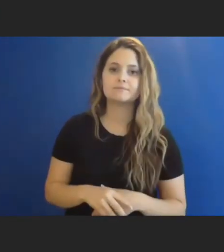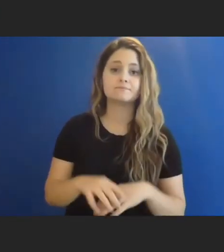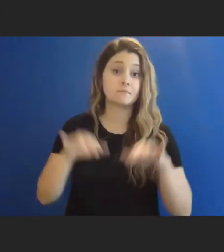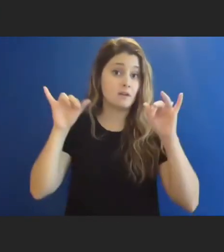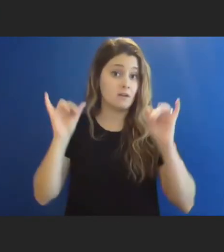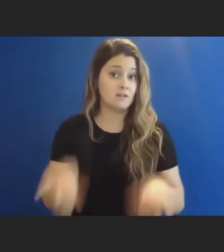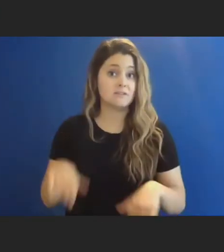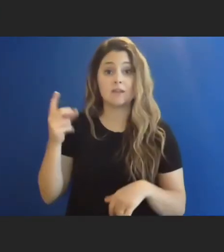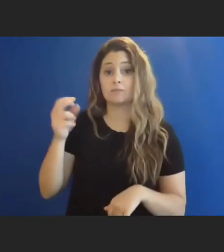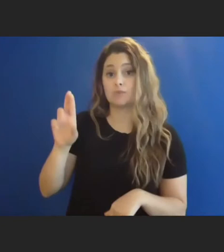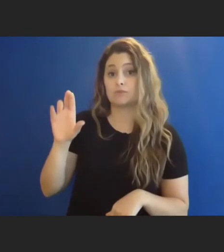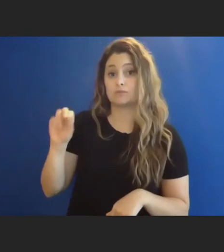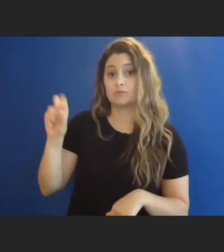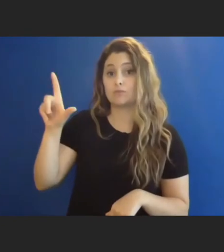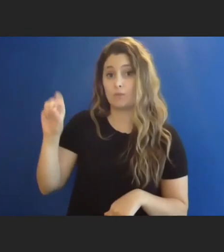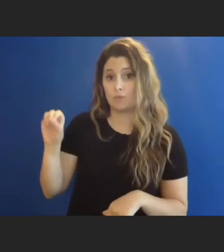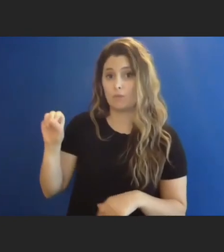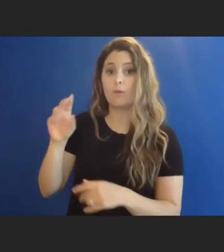Dr. Rollo mentioned,